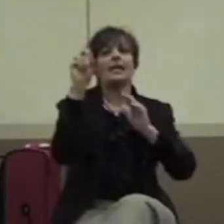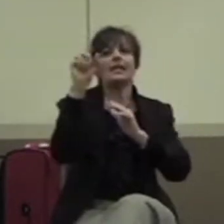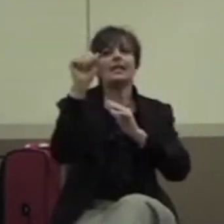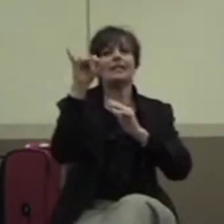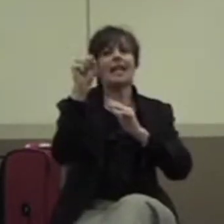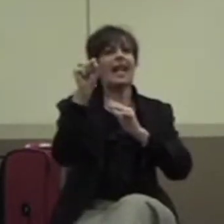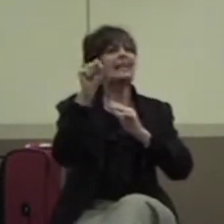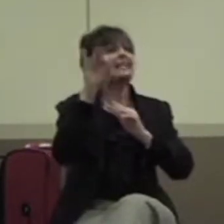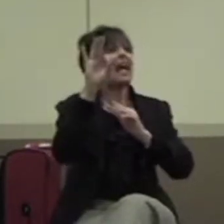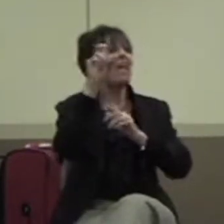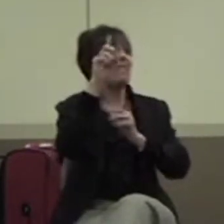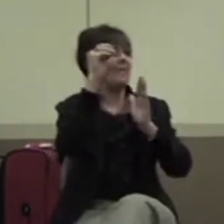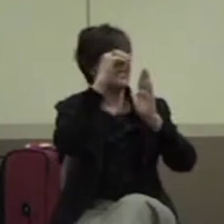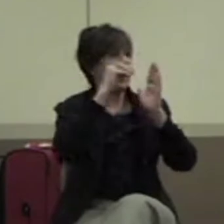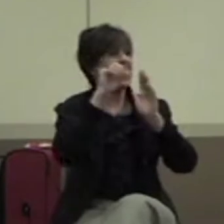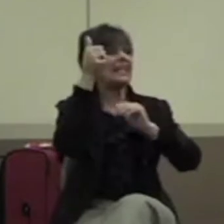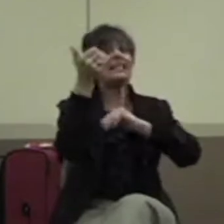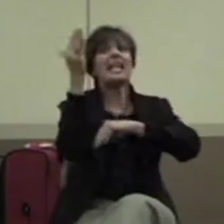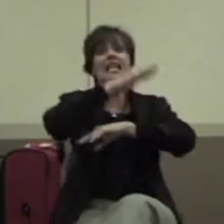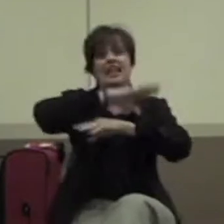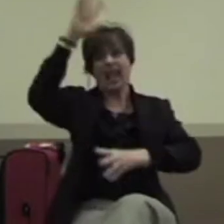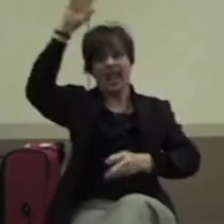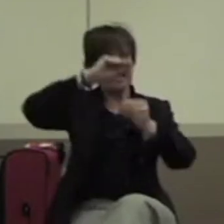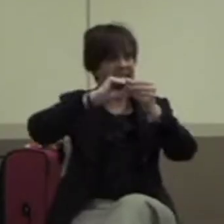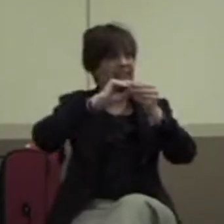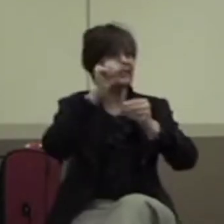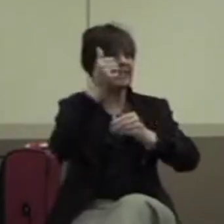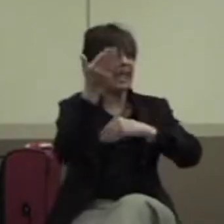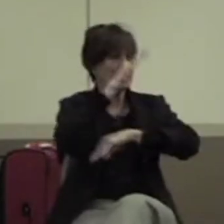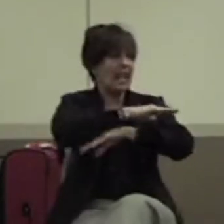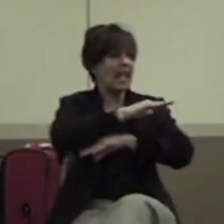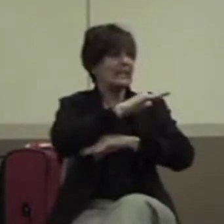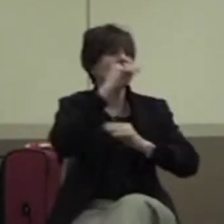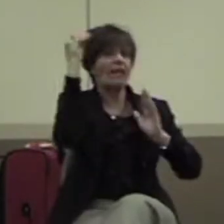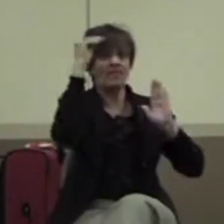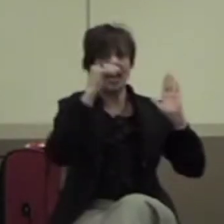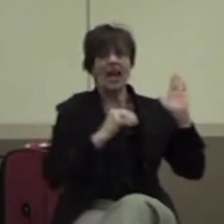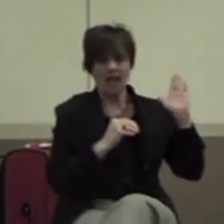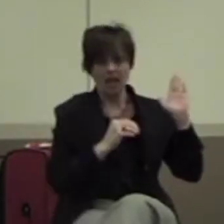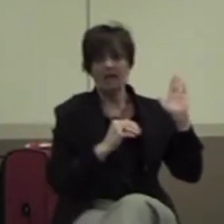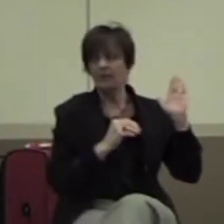of data, 10 days, because we happen to have 10 days of data.